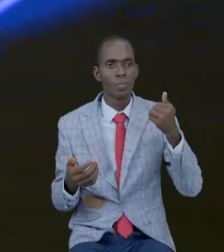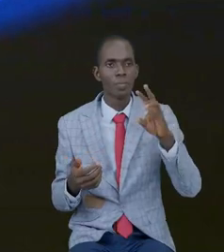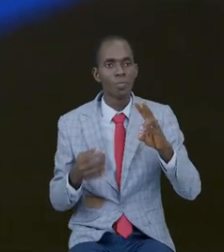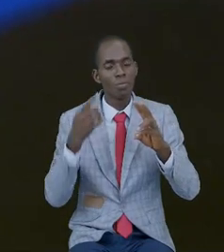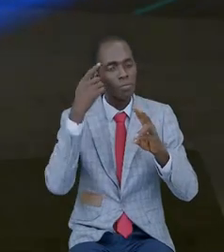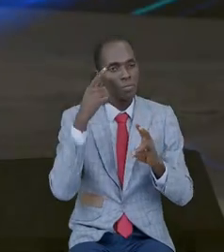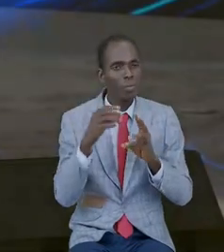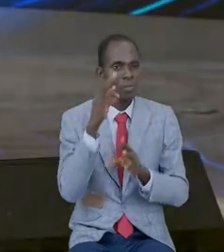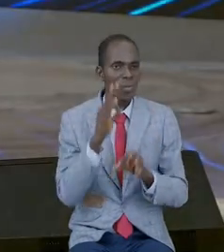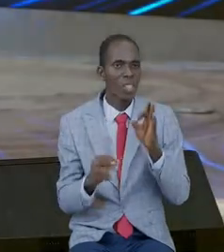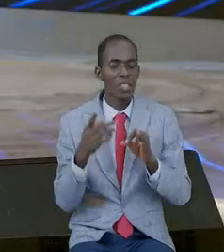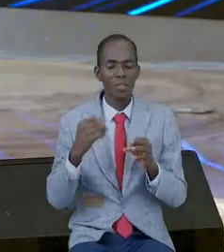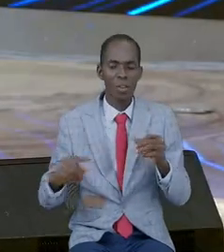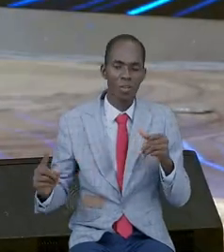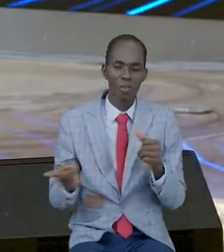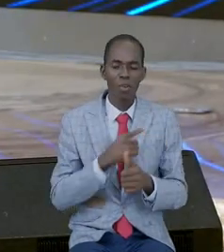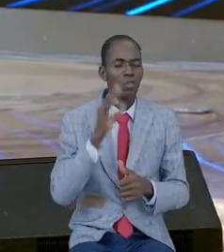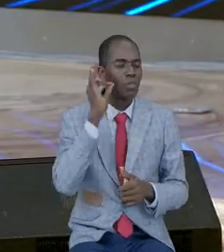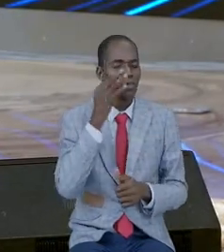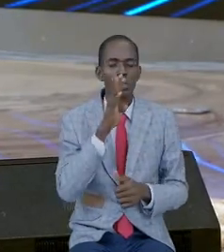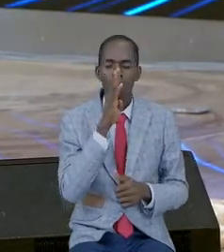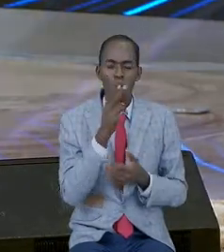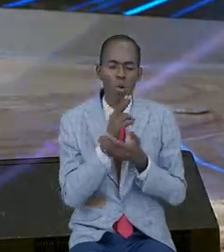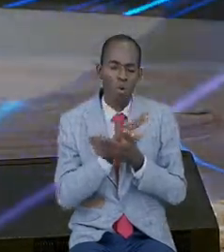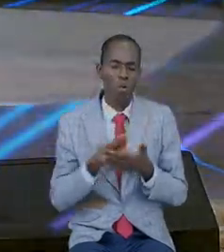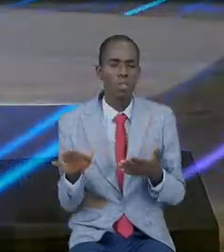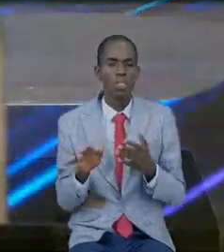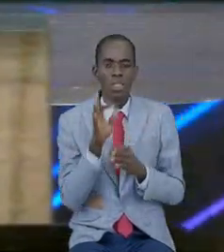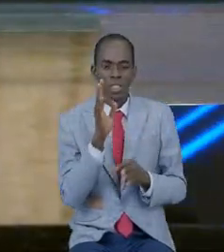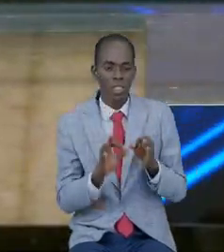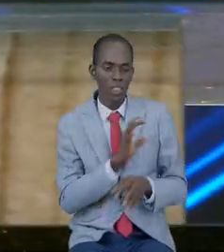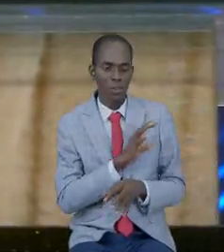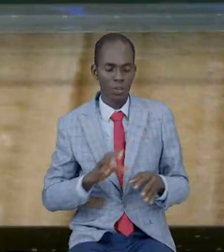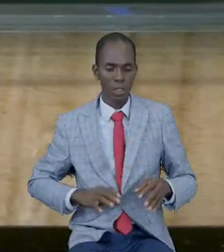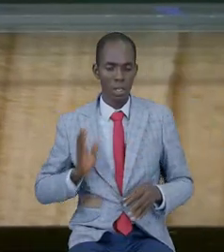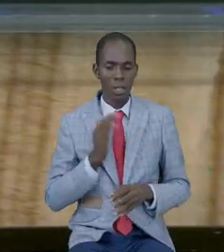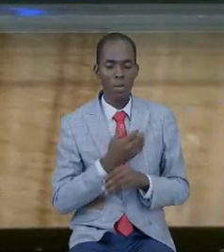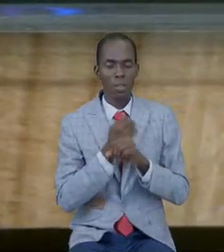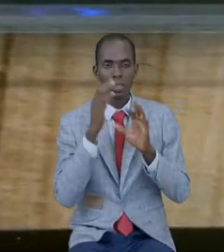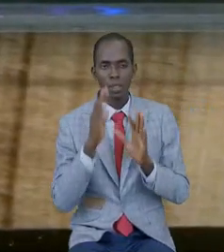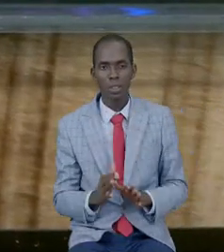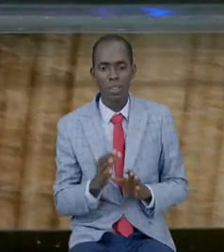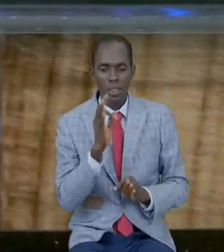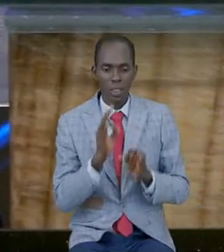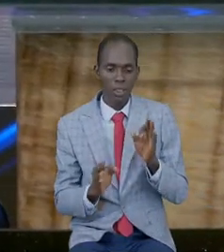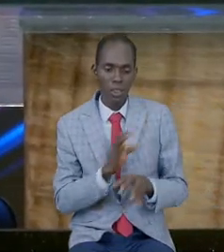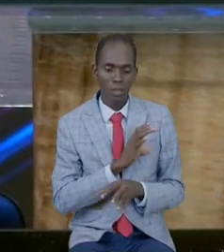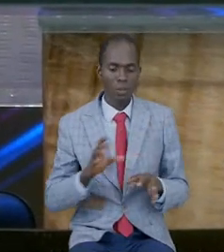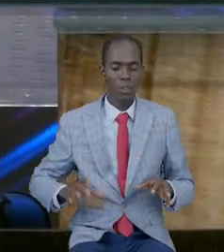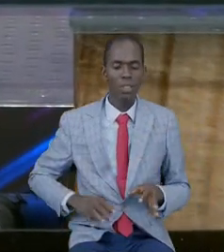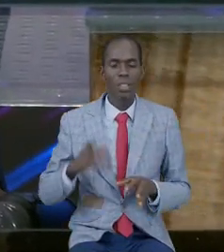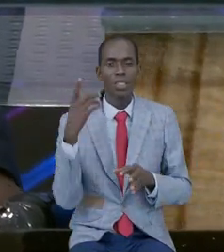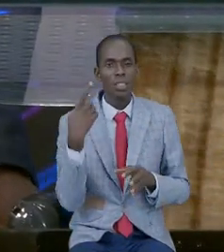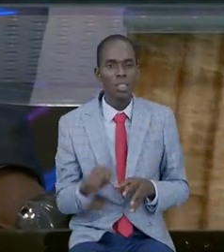false fruits be holy if christ a savior a christ the